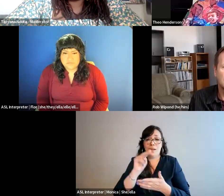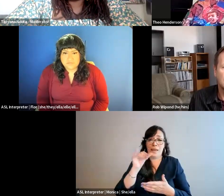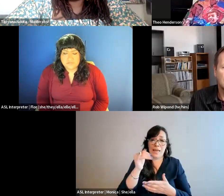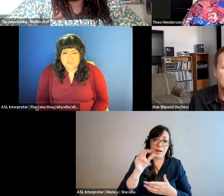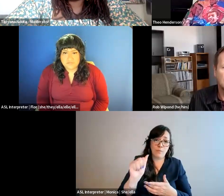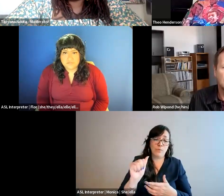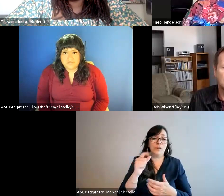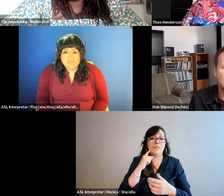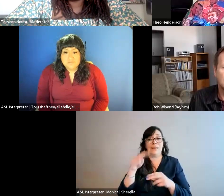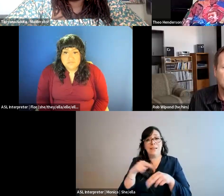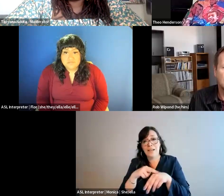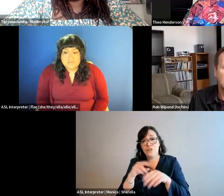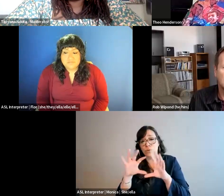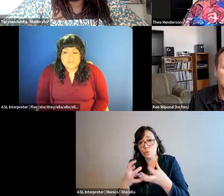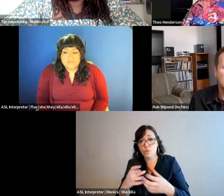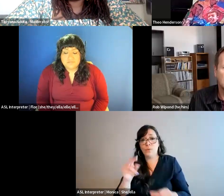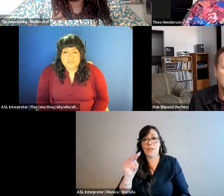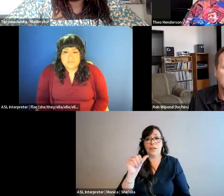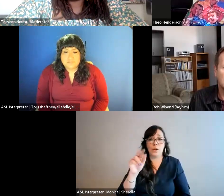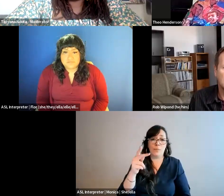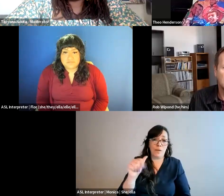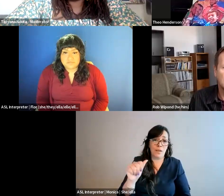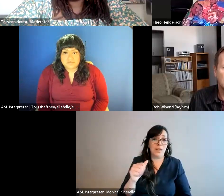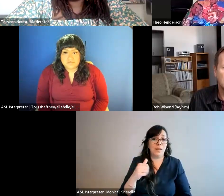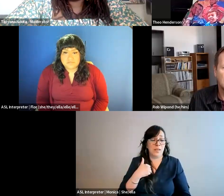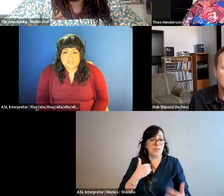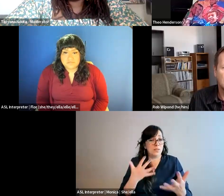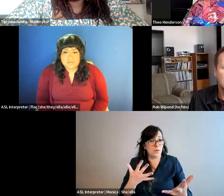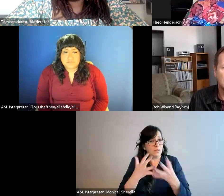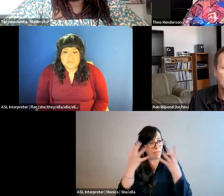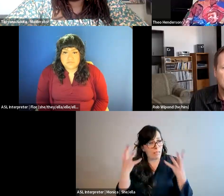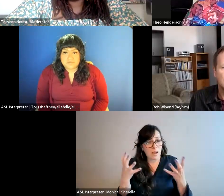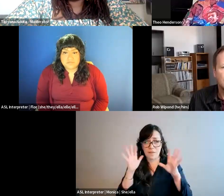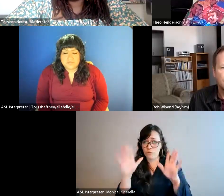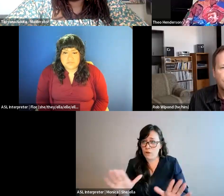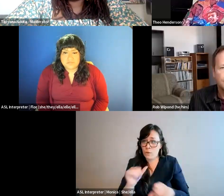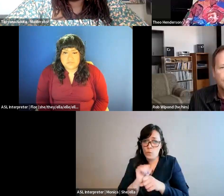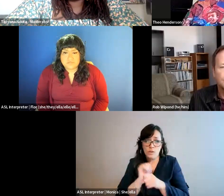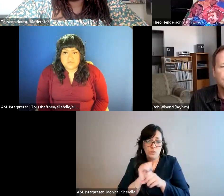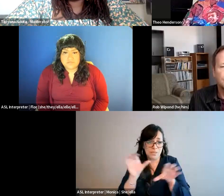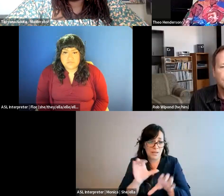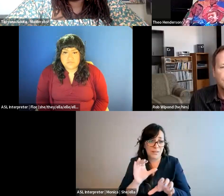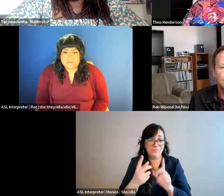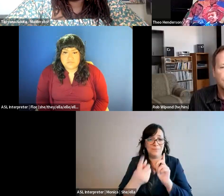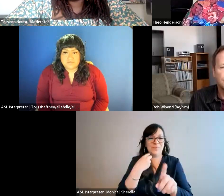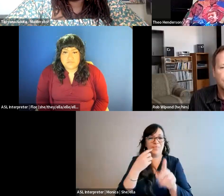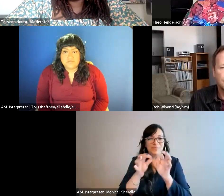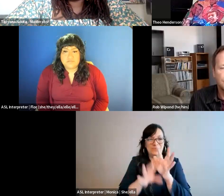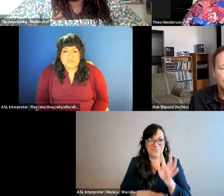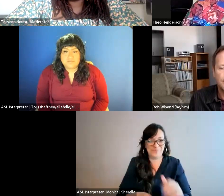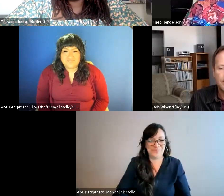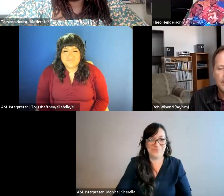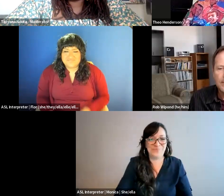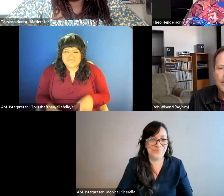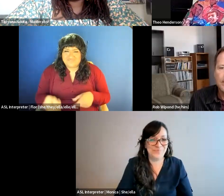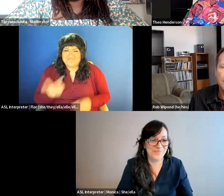there, and national groups like NARPA. I saw Kathy there. You know, so there's a lot of great work to be done and to galvanize. But I